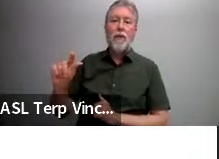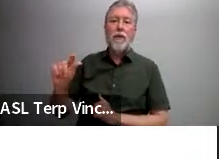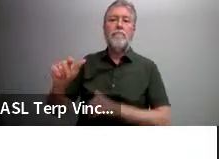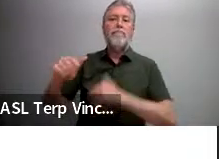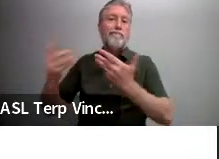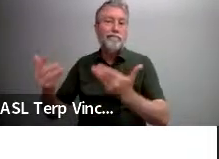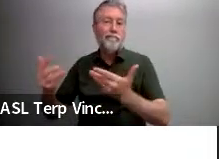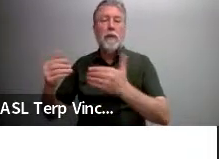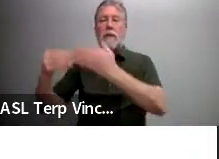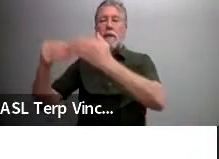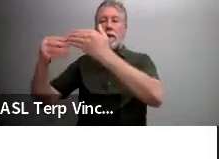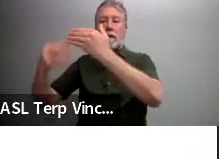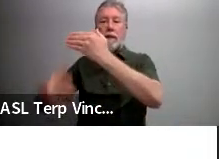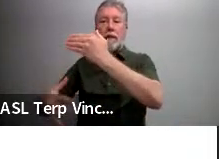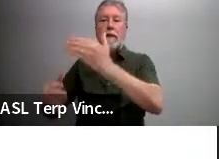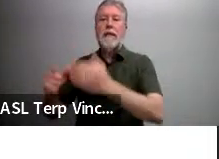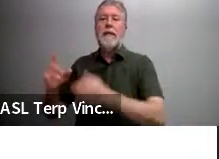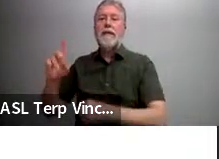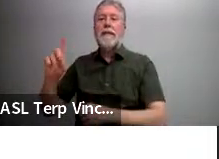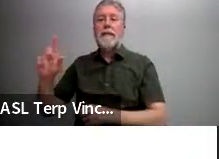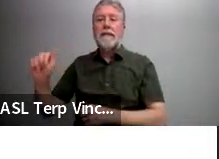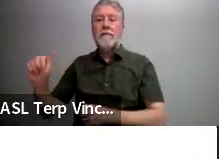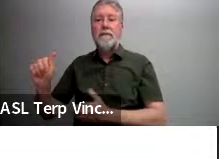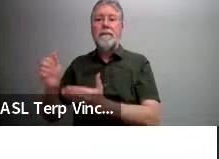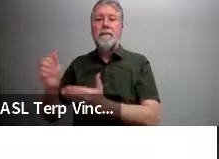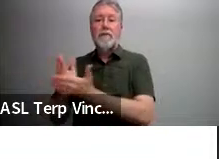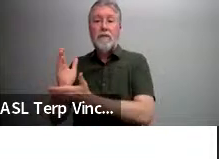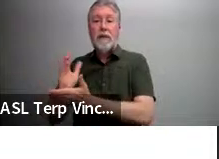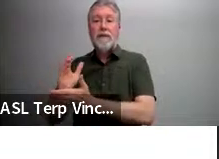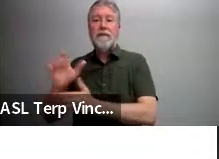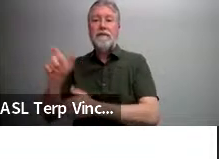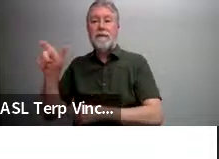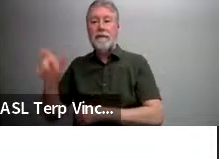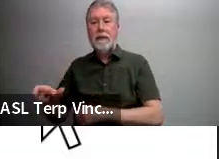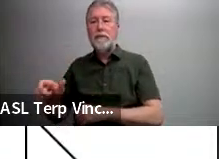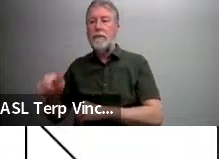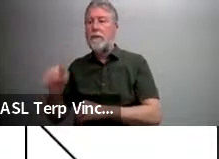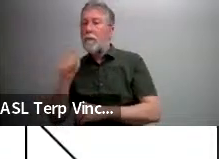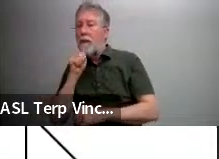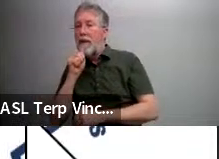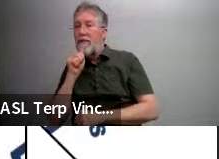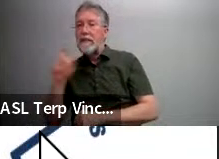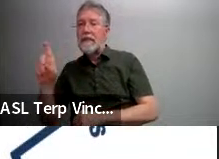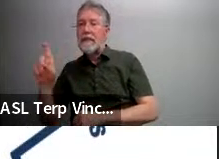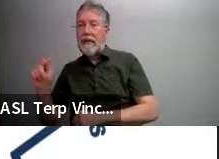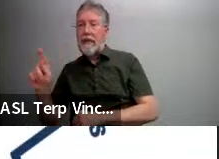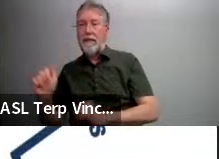rights section, looking at privacy and data.